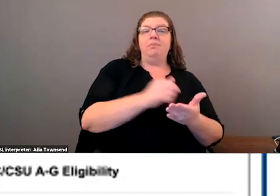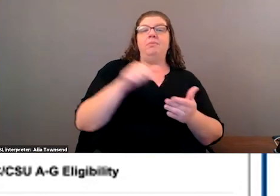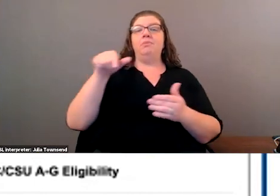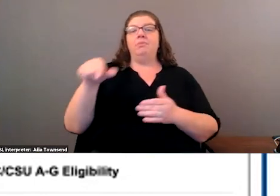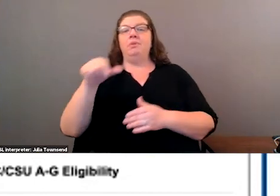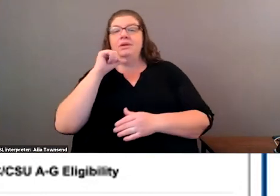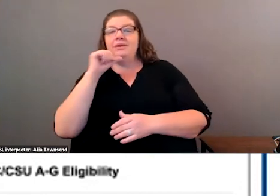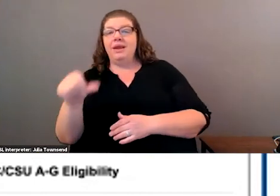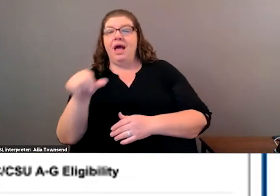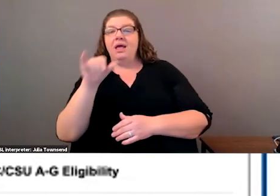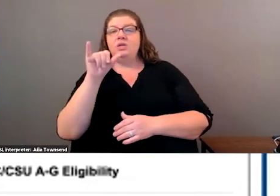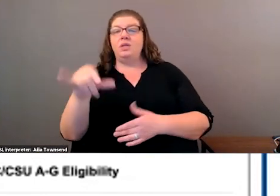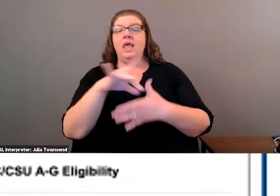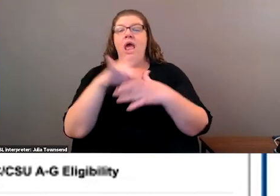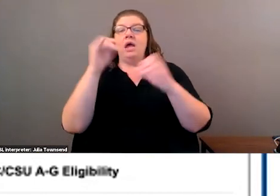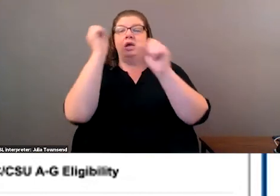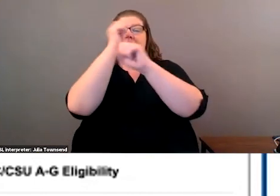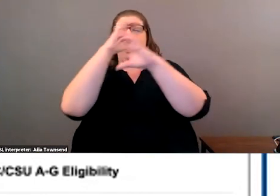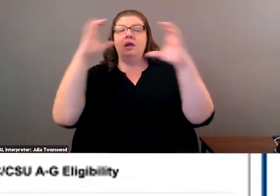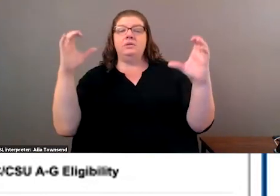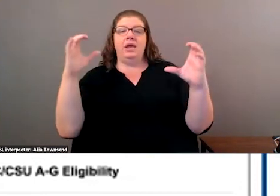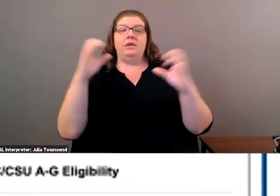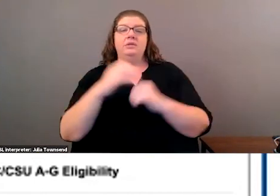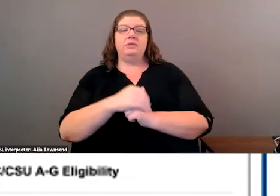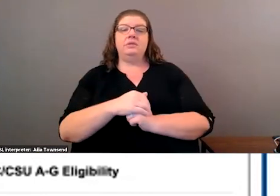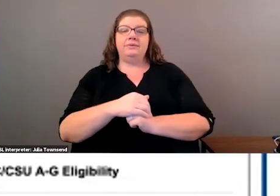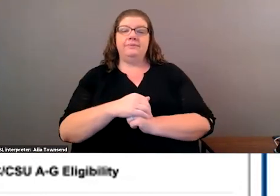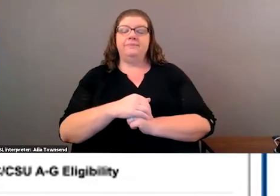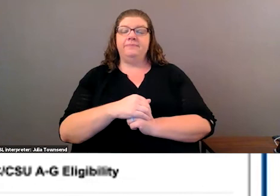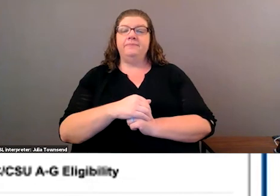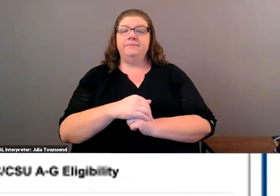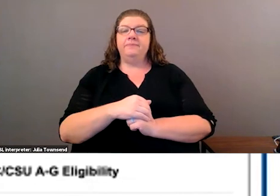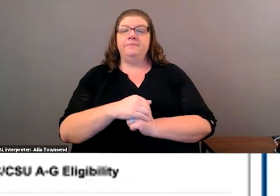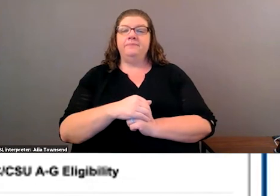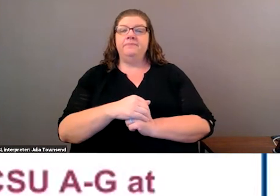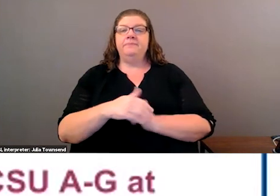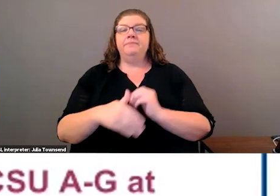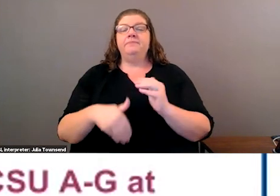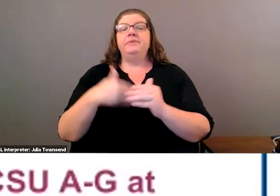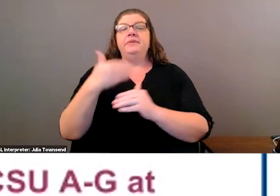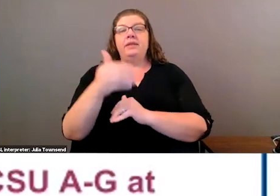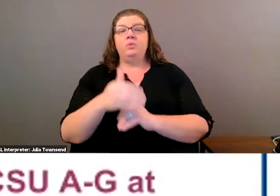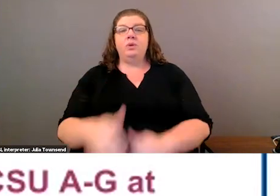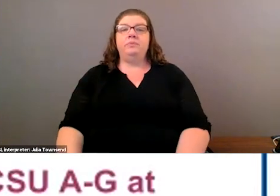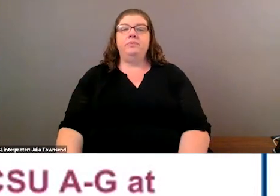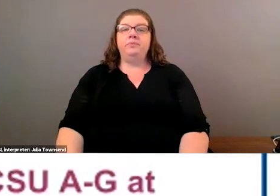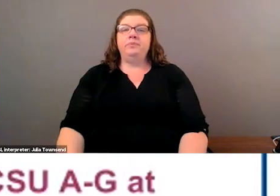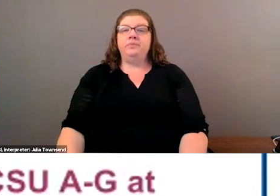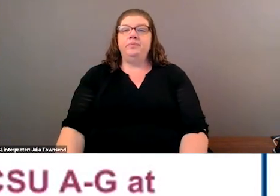that context for taking in these trends. Next slide.